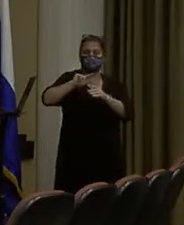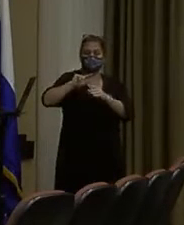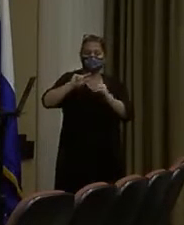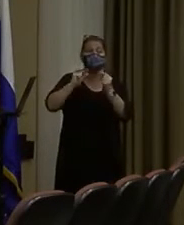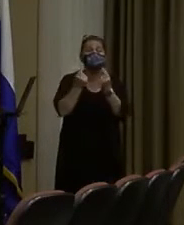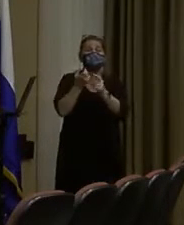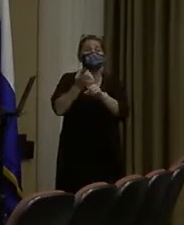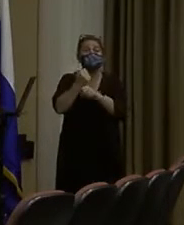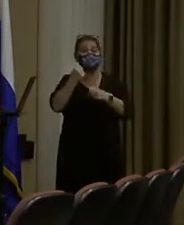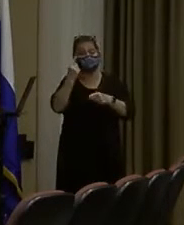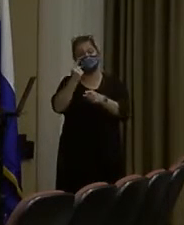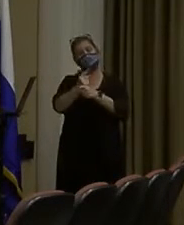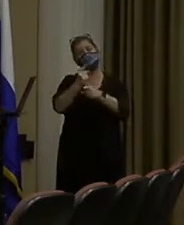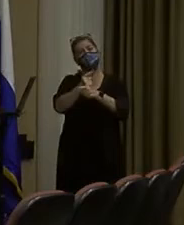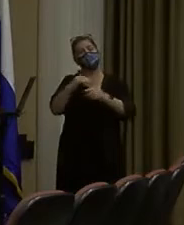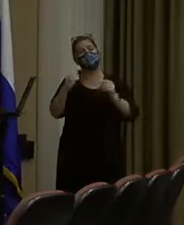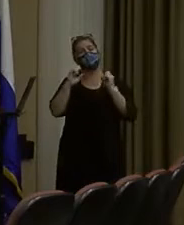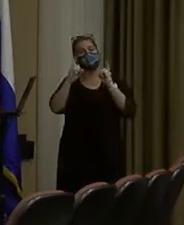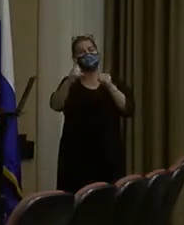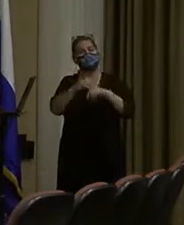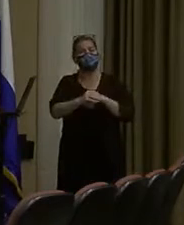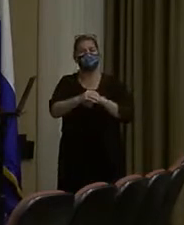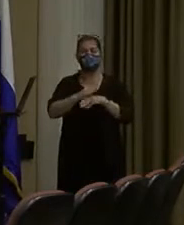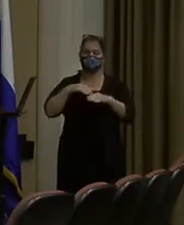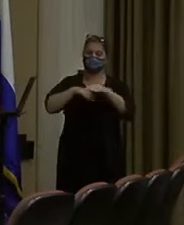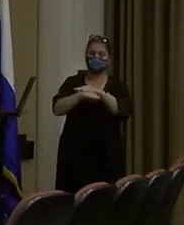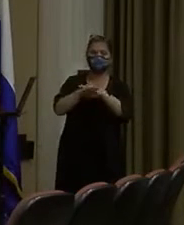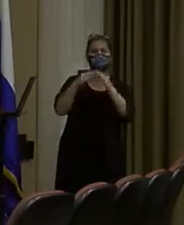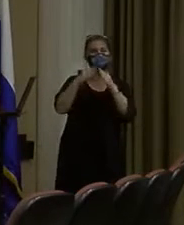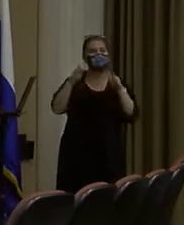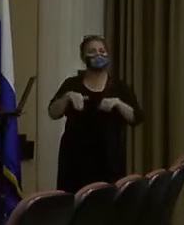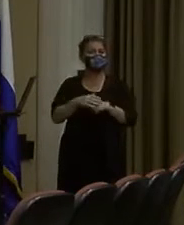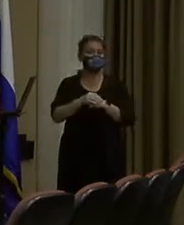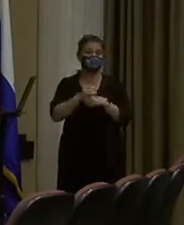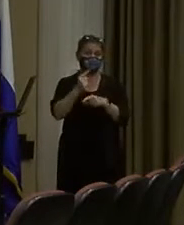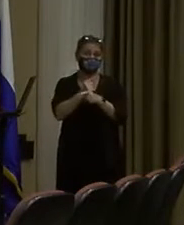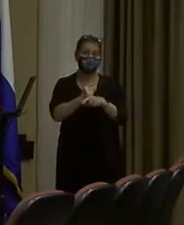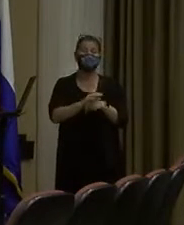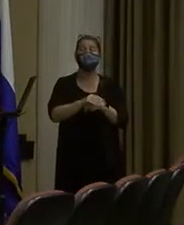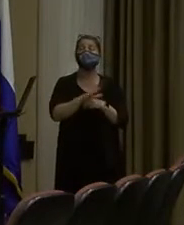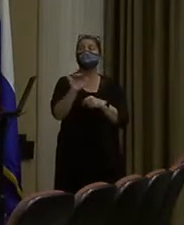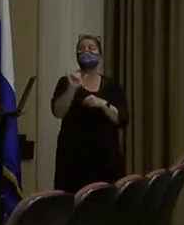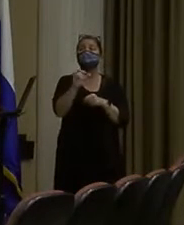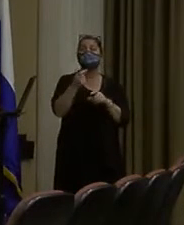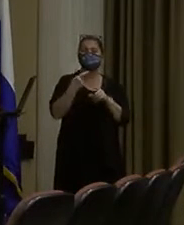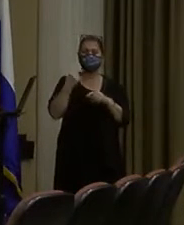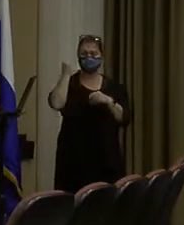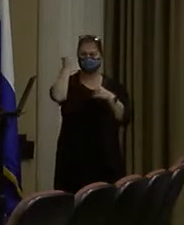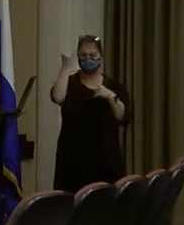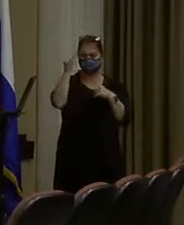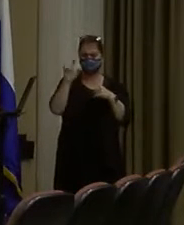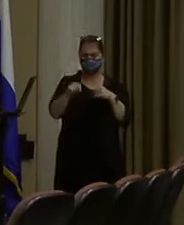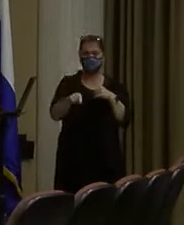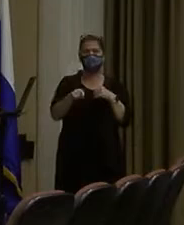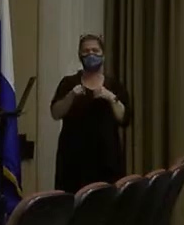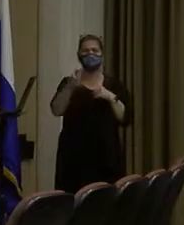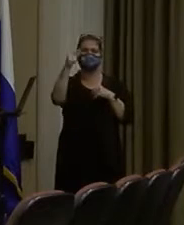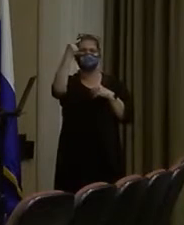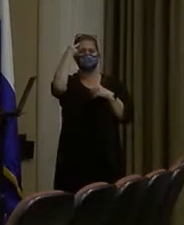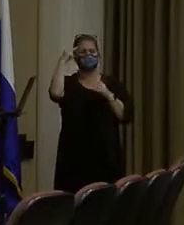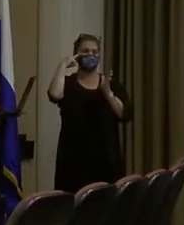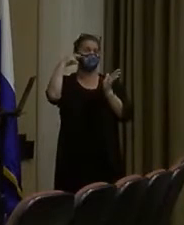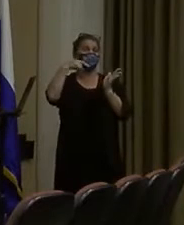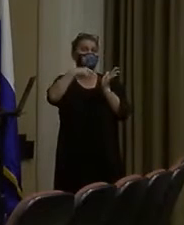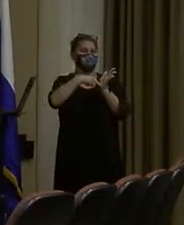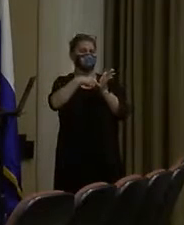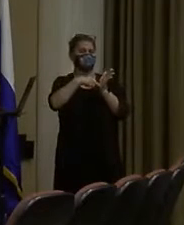an education in schools or accessing housing in communities across the country. We also have this notion of federally